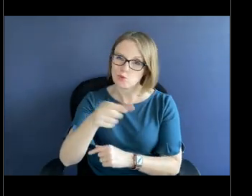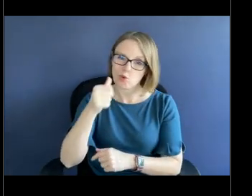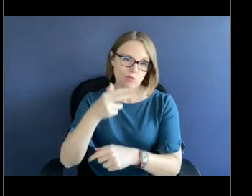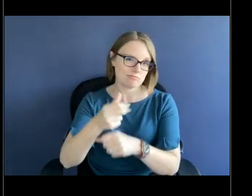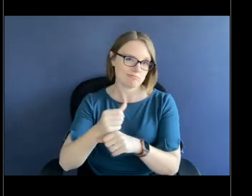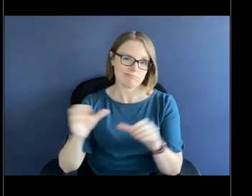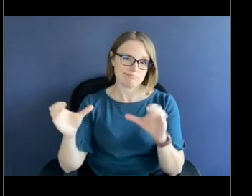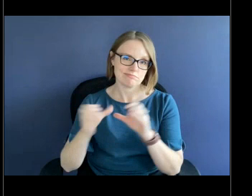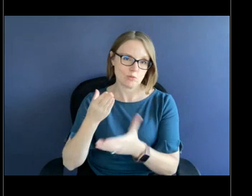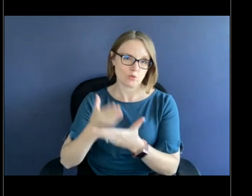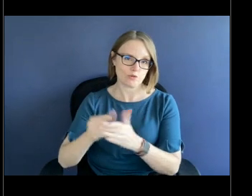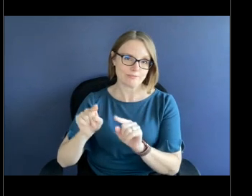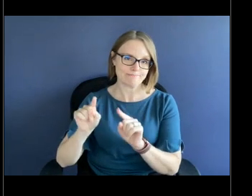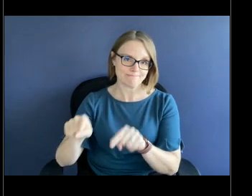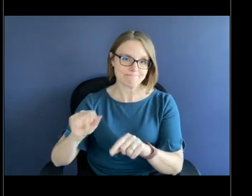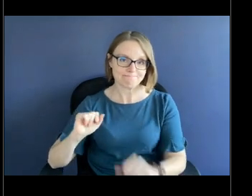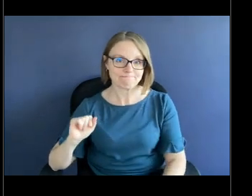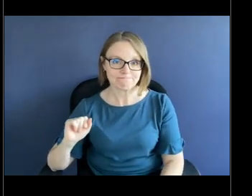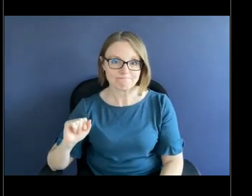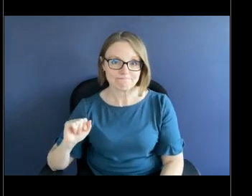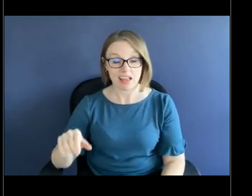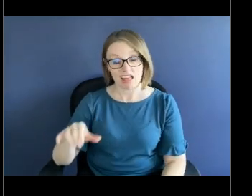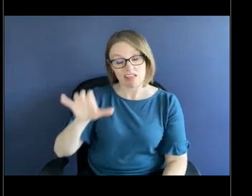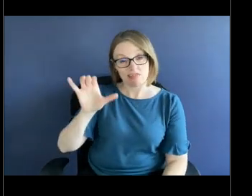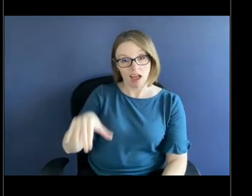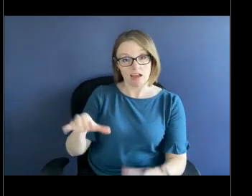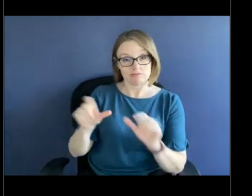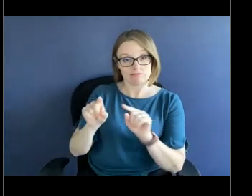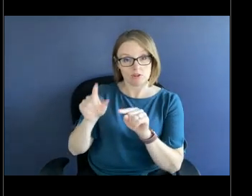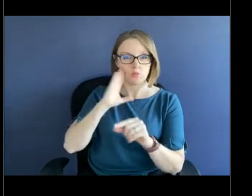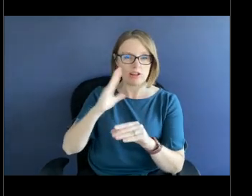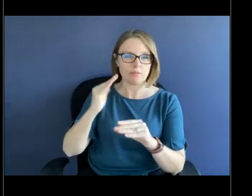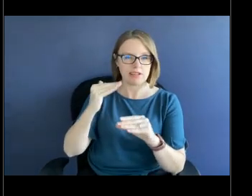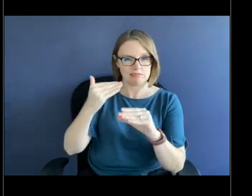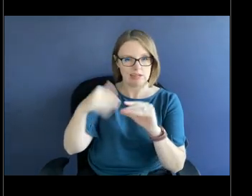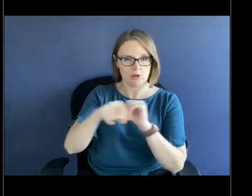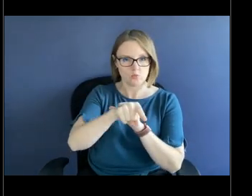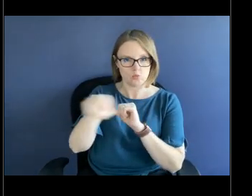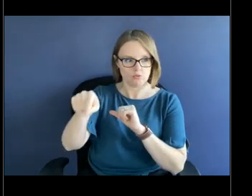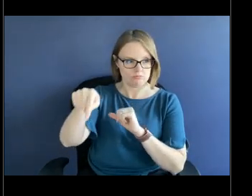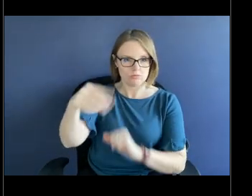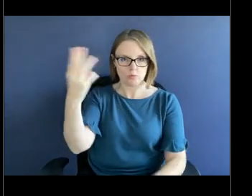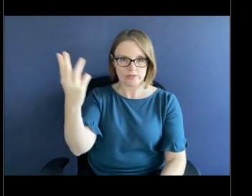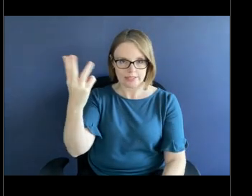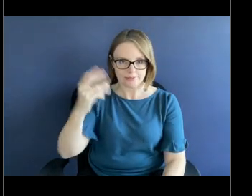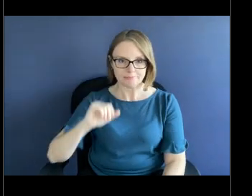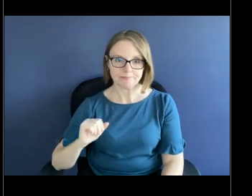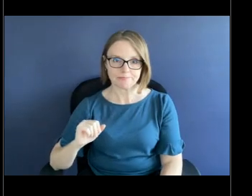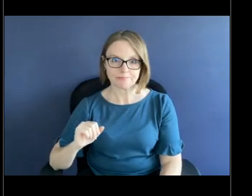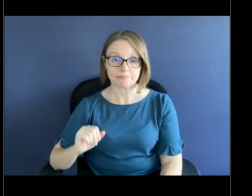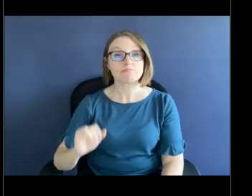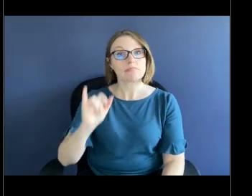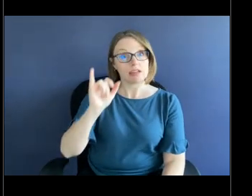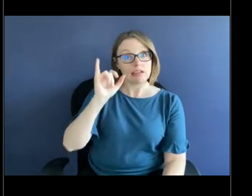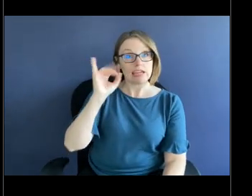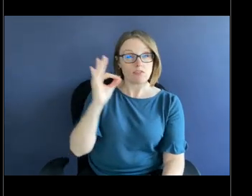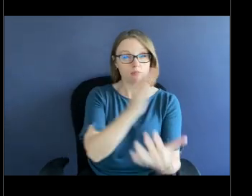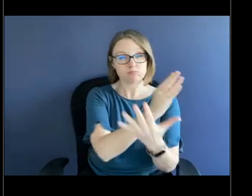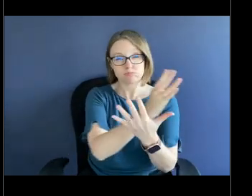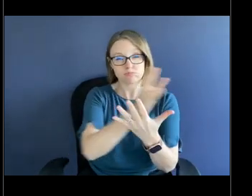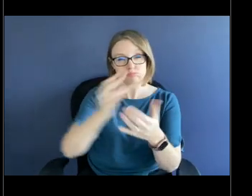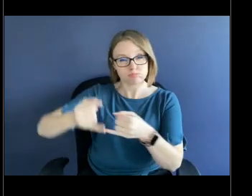attendance certificate. The attendance certificate will be sent to you on Wednesday. If you take the final